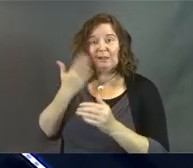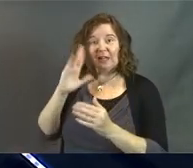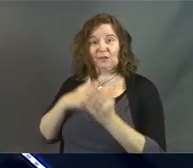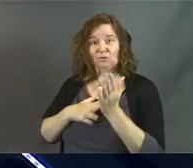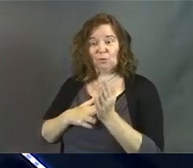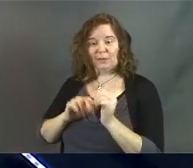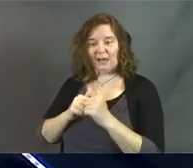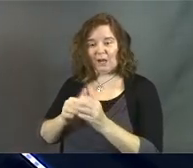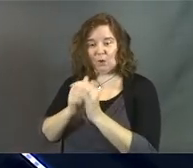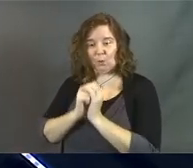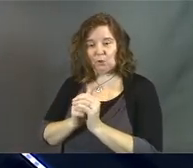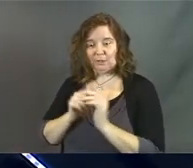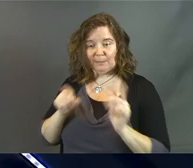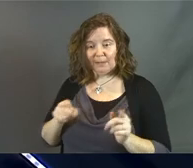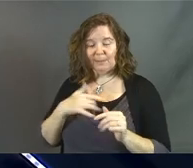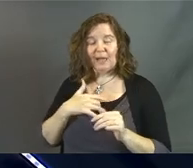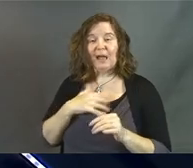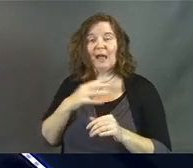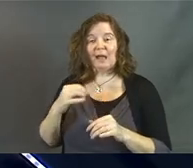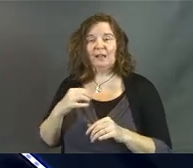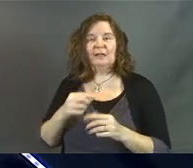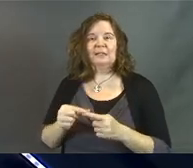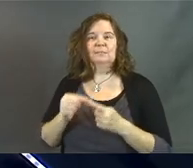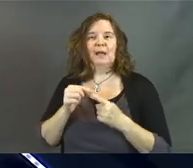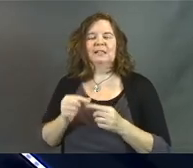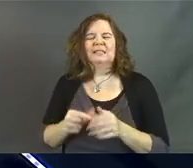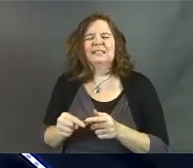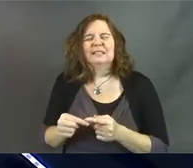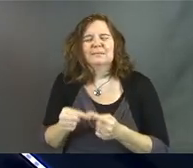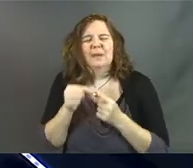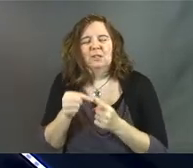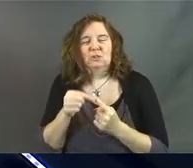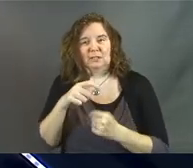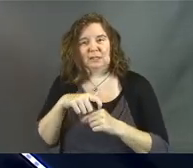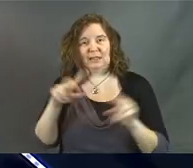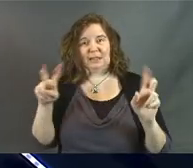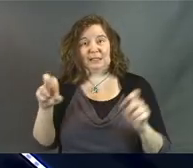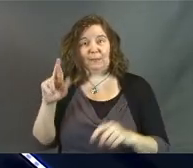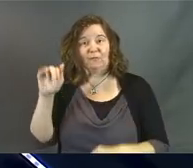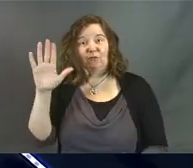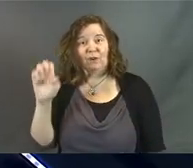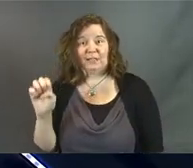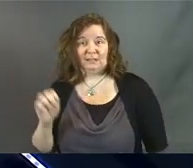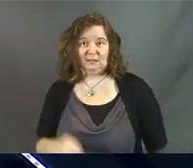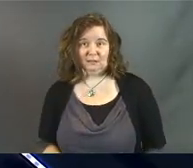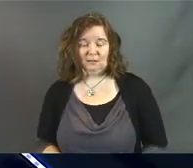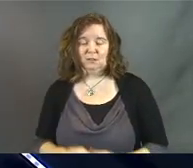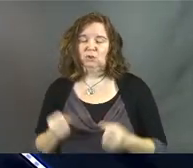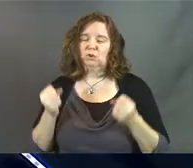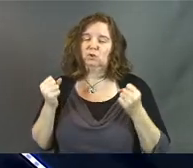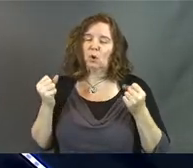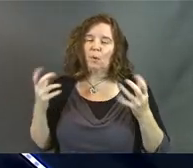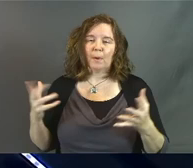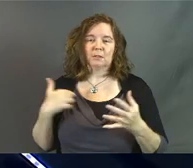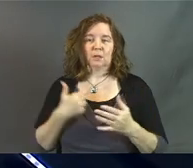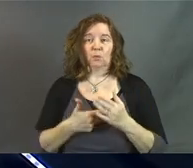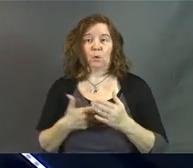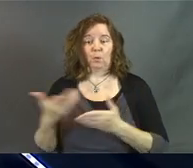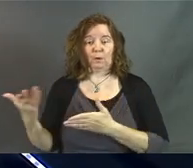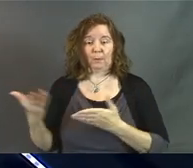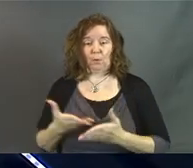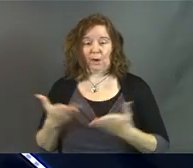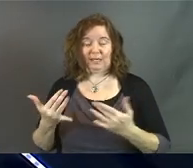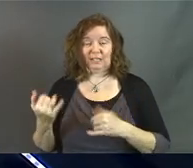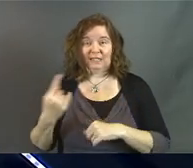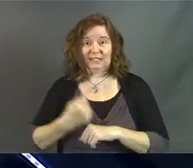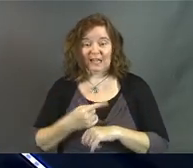truth and how to worship him, and especially the topic of race. So much of what we've brought